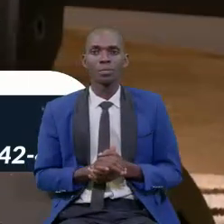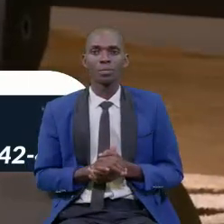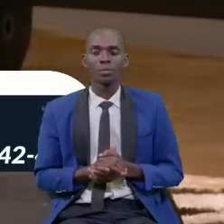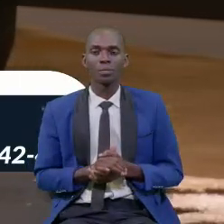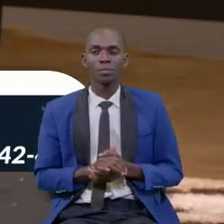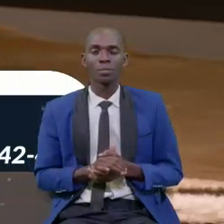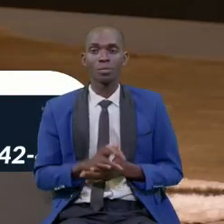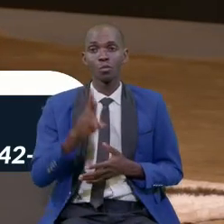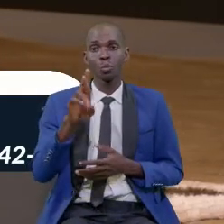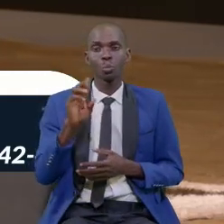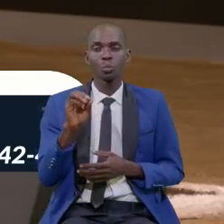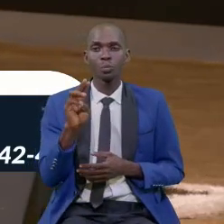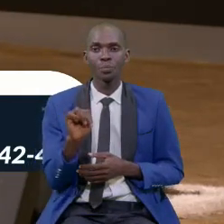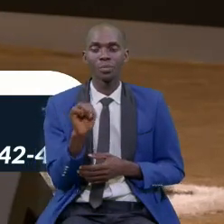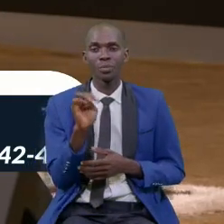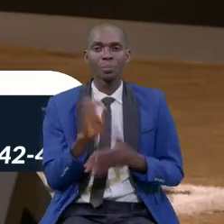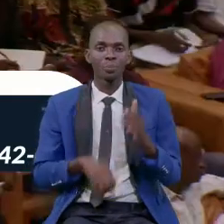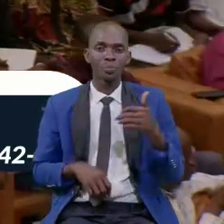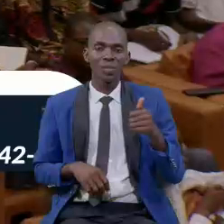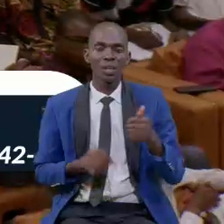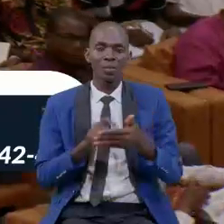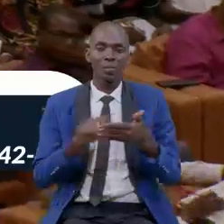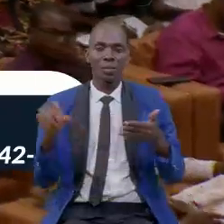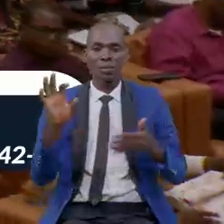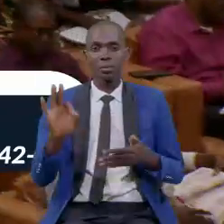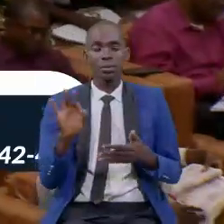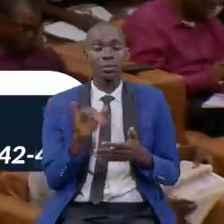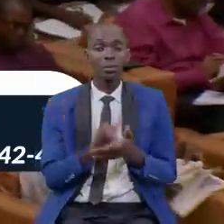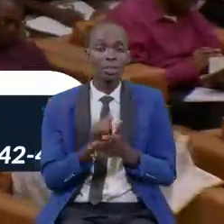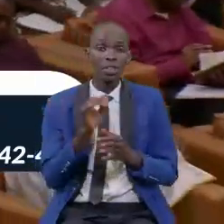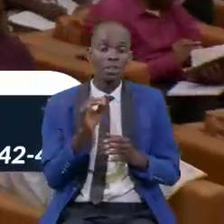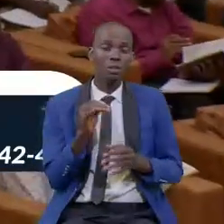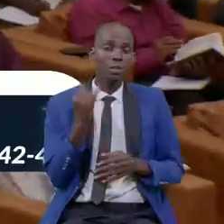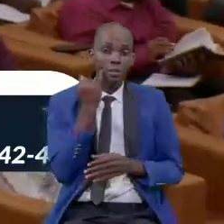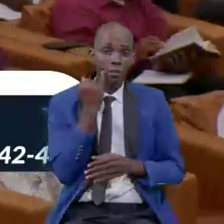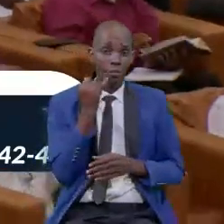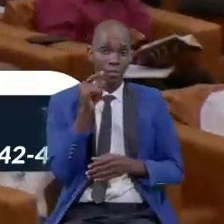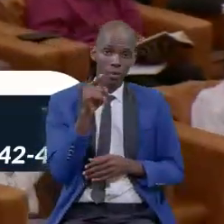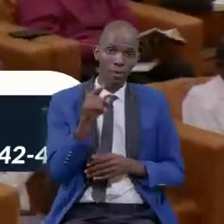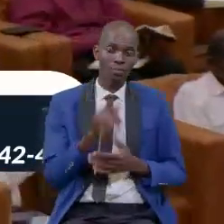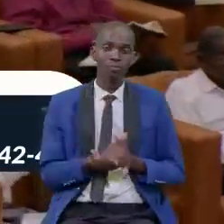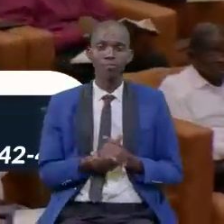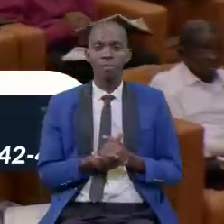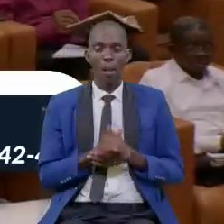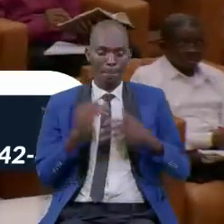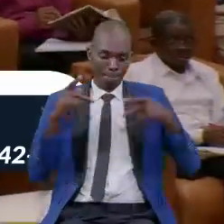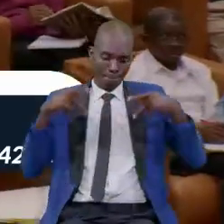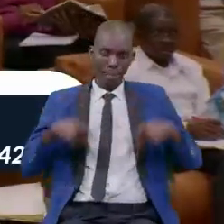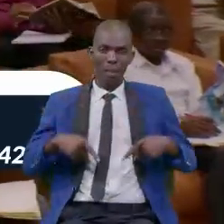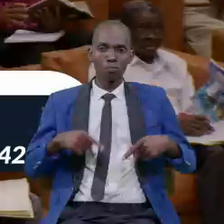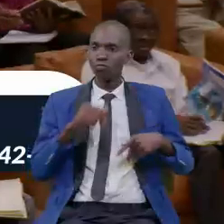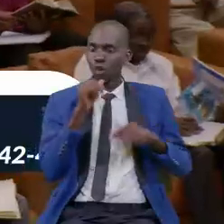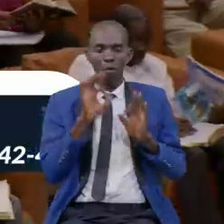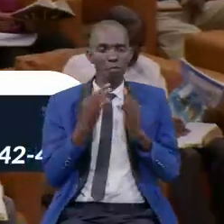we're reading from verse 9, that if thou, personal, this is not family